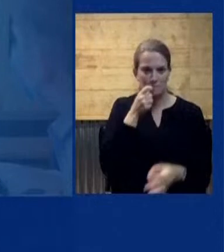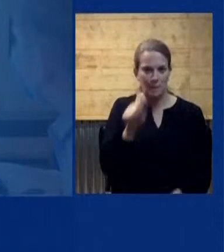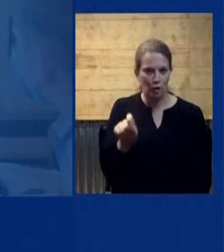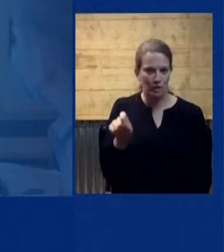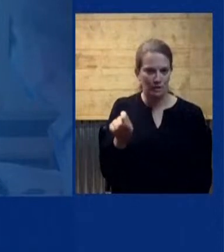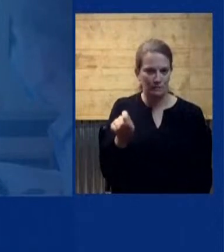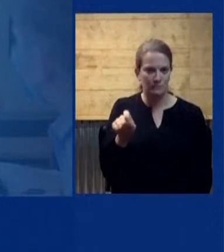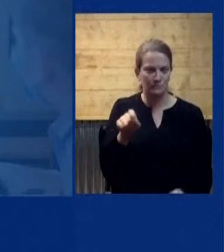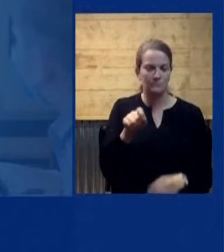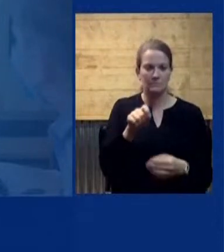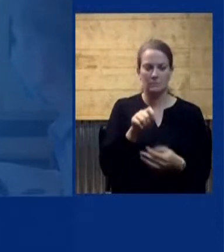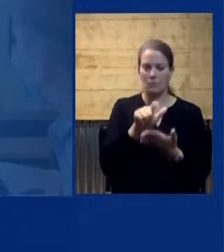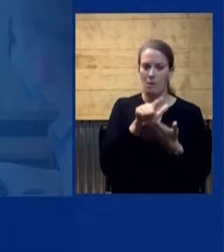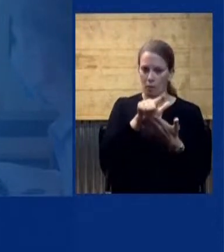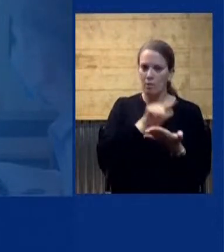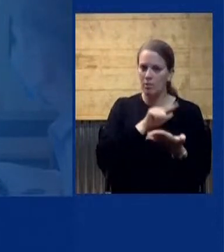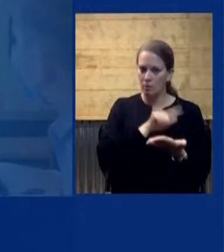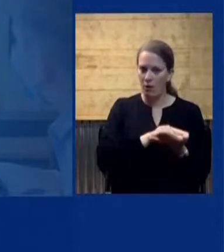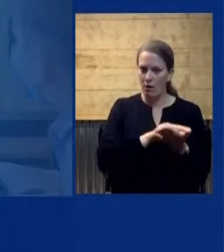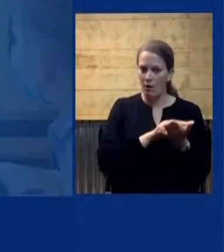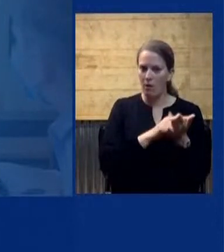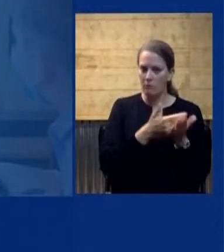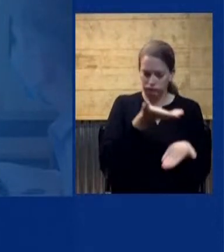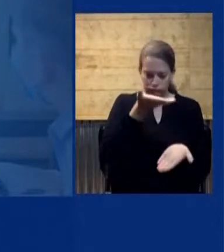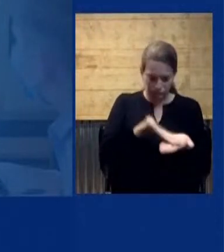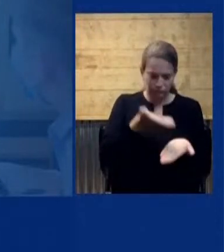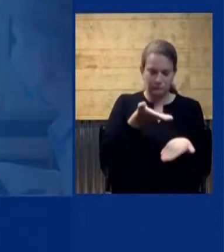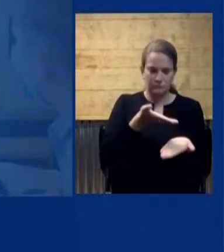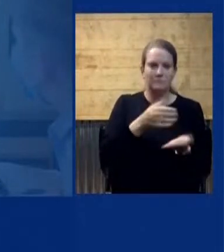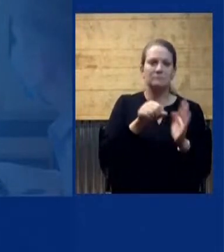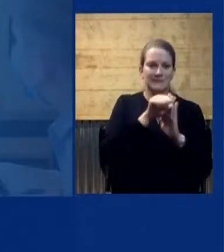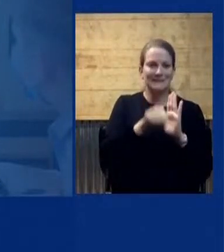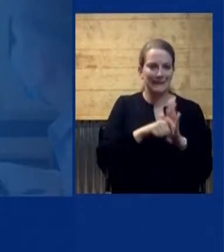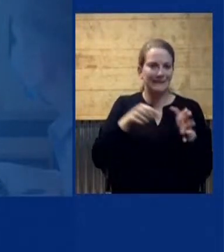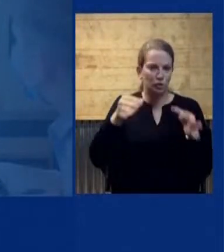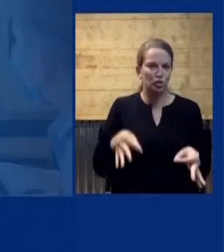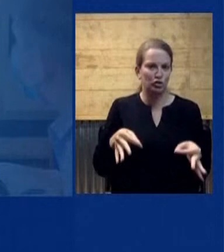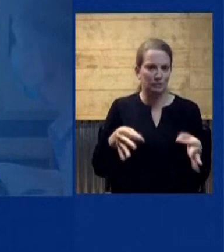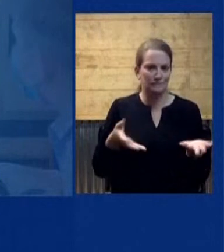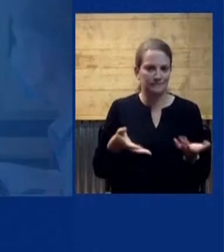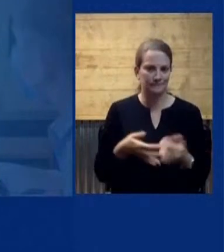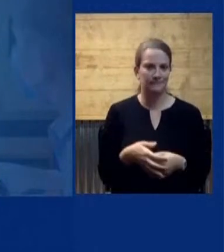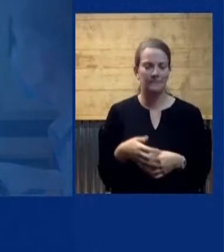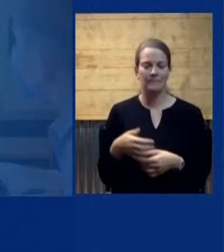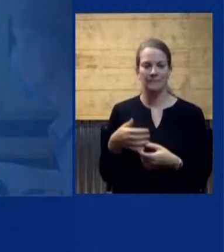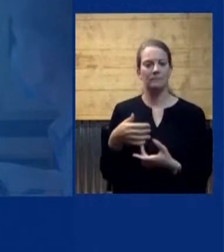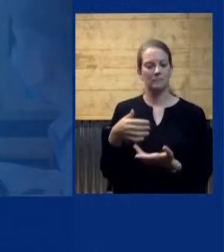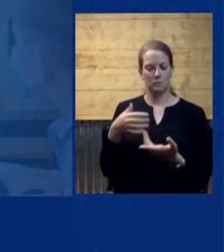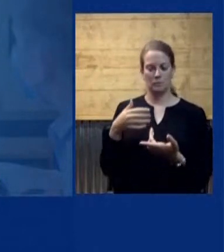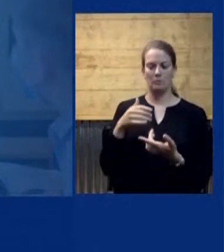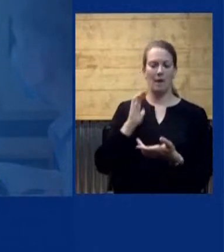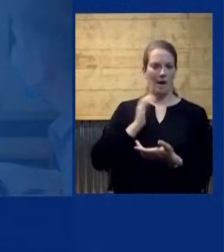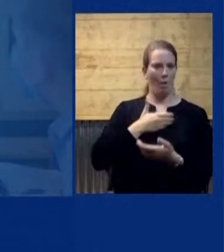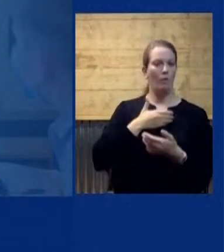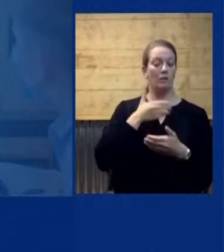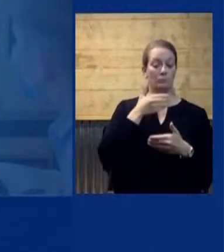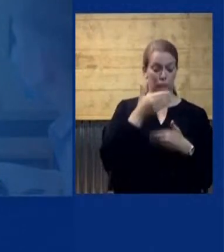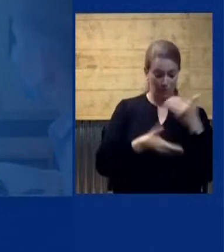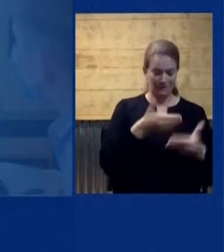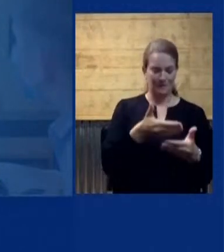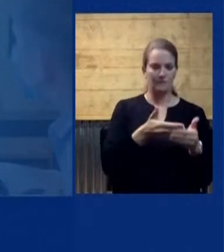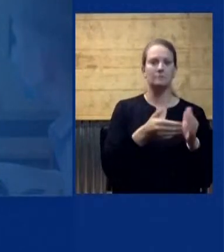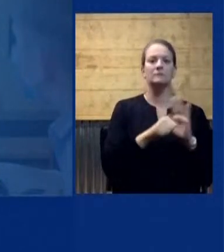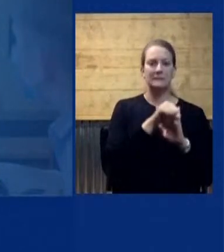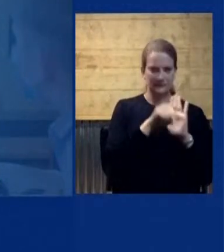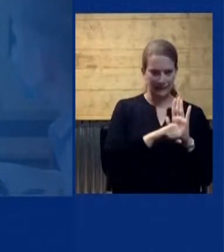law, and that is the way we're going to proceed. It's not up to